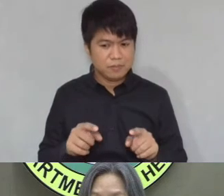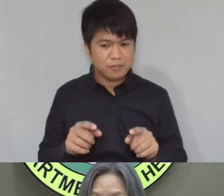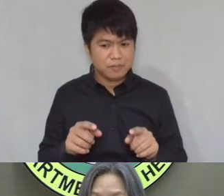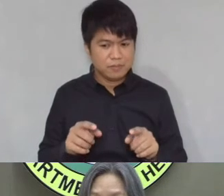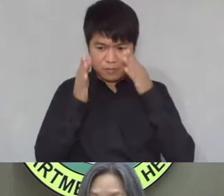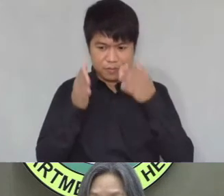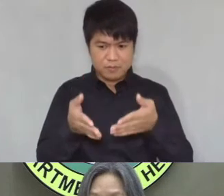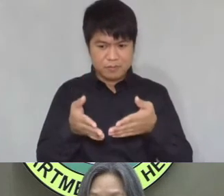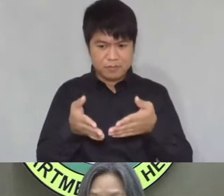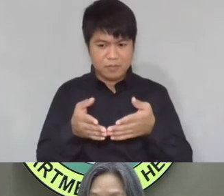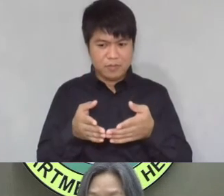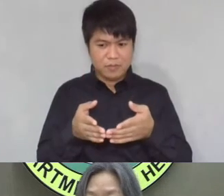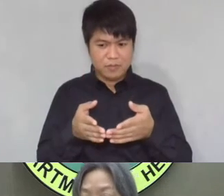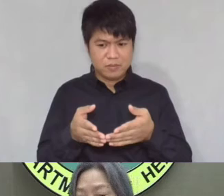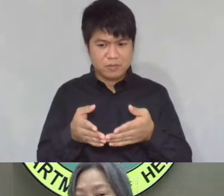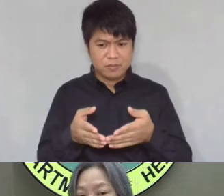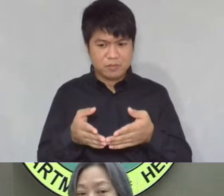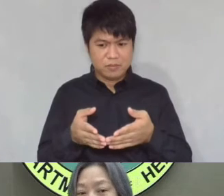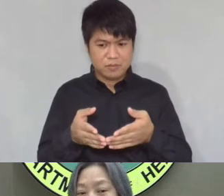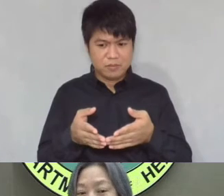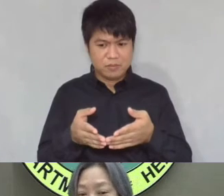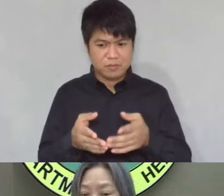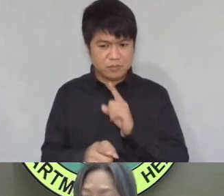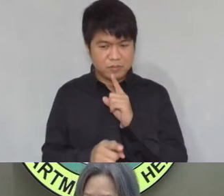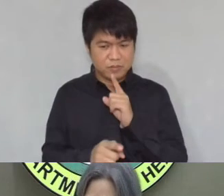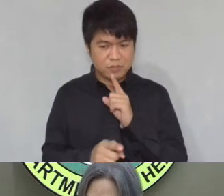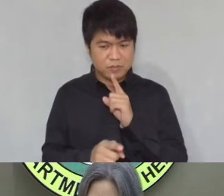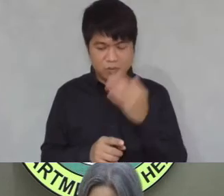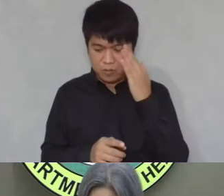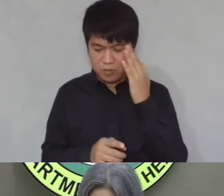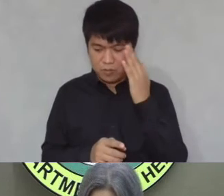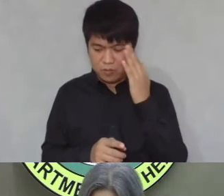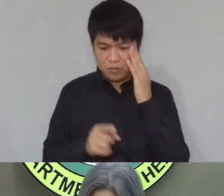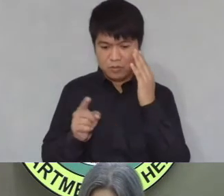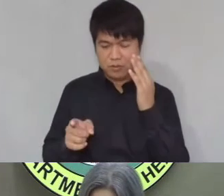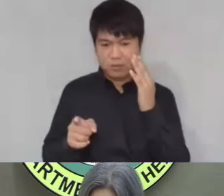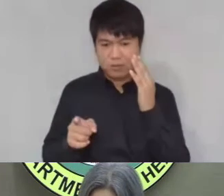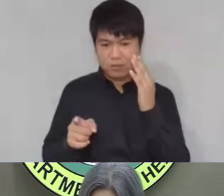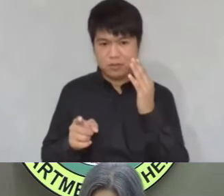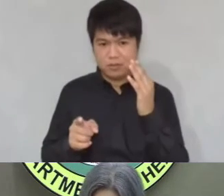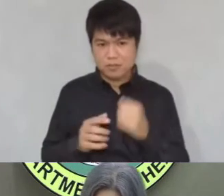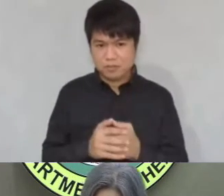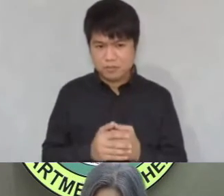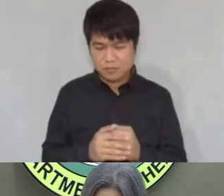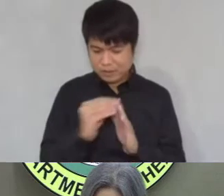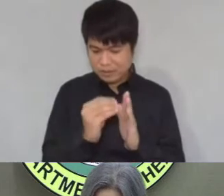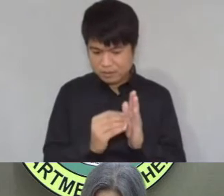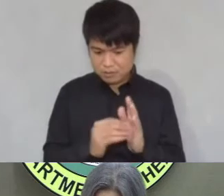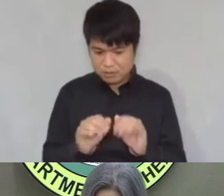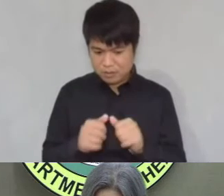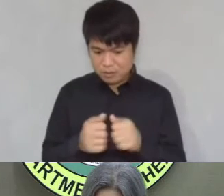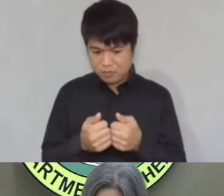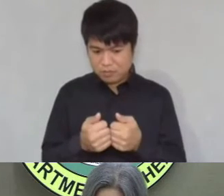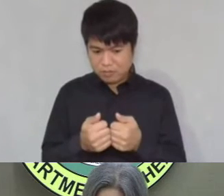this literature review looked at published studies. So I knew that our experts would probably know some more virtual PT maneuvers that are not